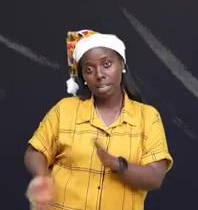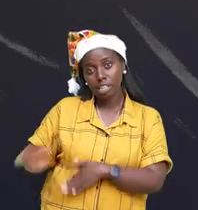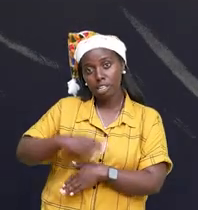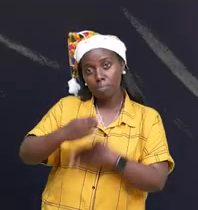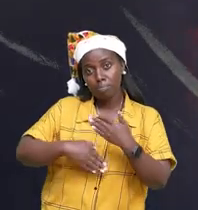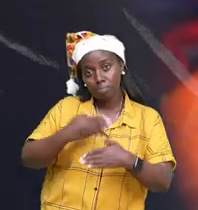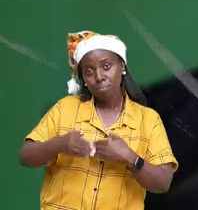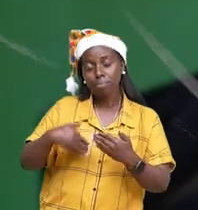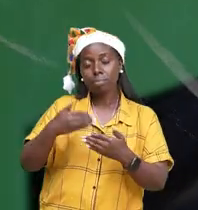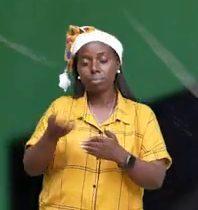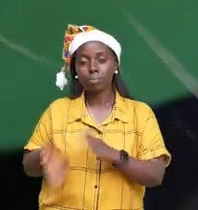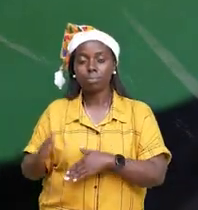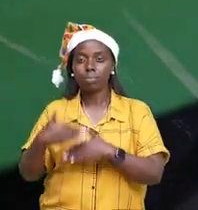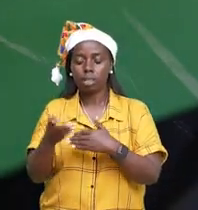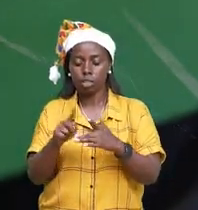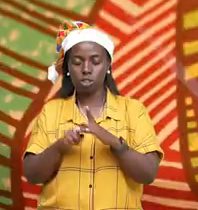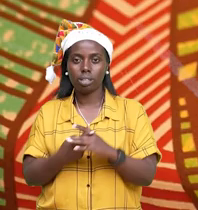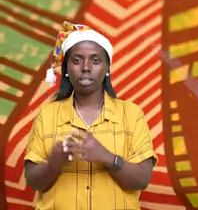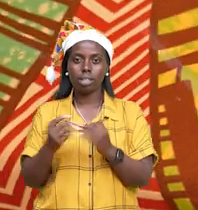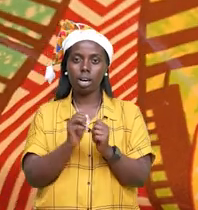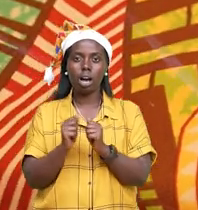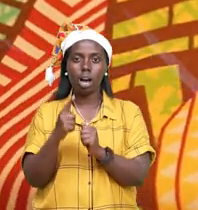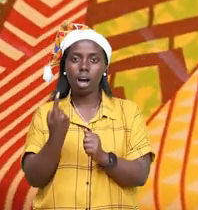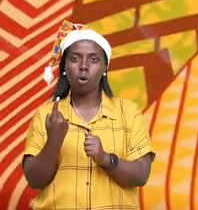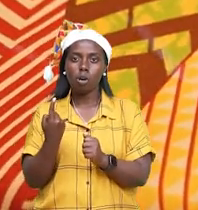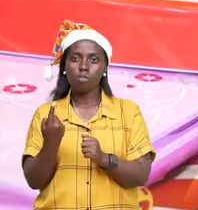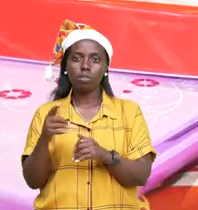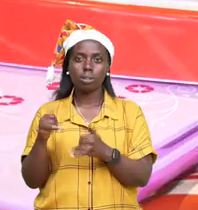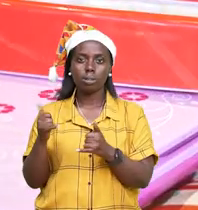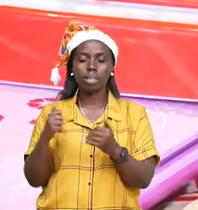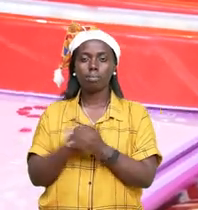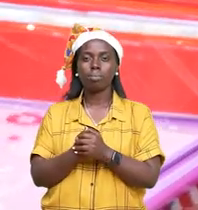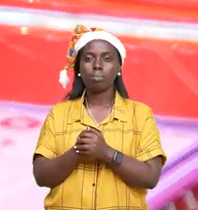some crayons. Let's start with our first game.